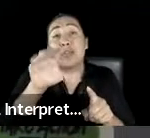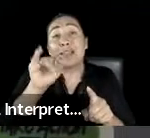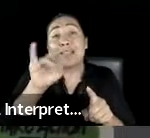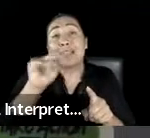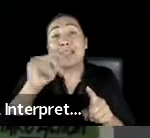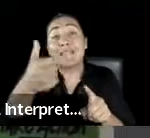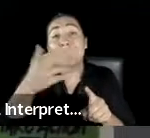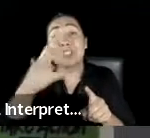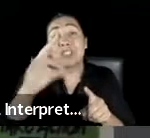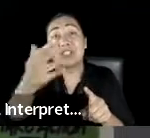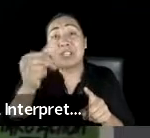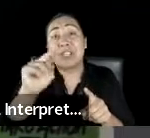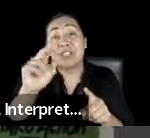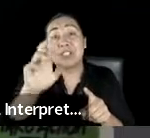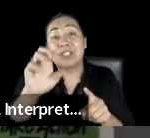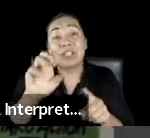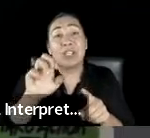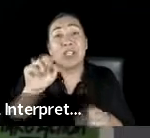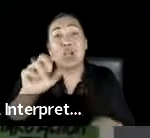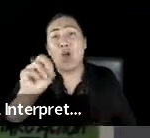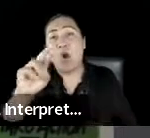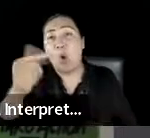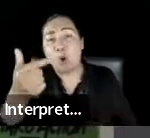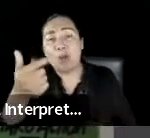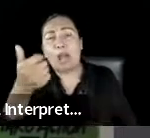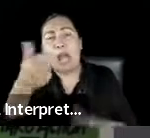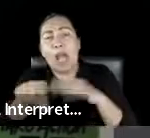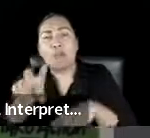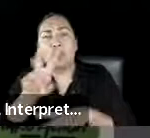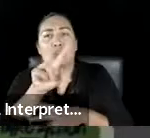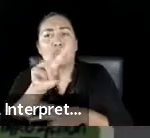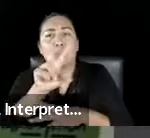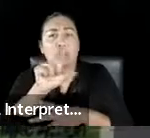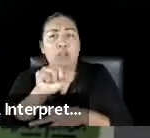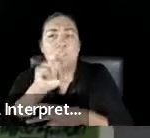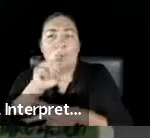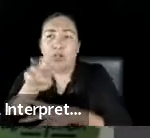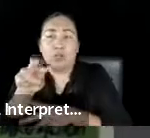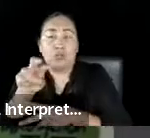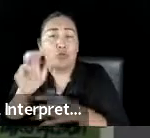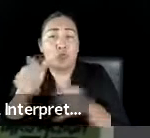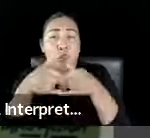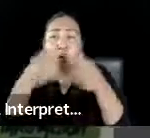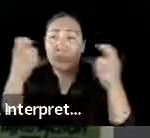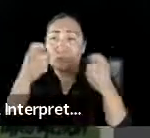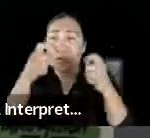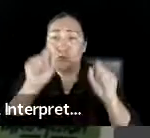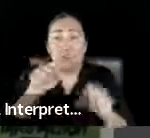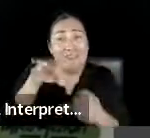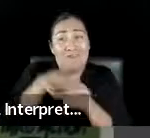directingchangeca.org under 2022 award ceremony. You can vote for your favorite films in the mental health and